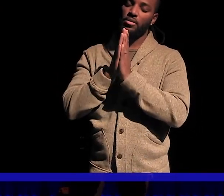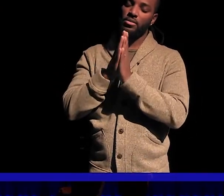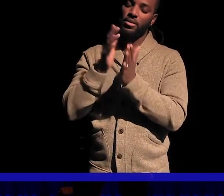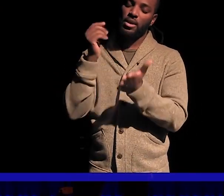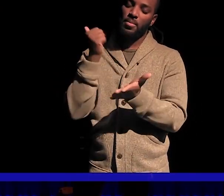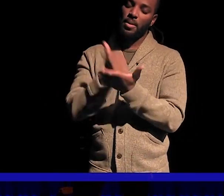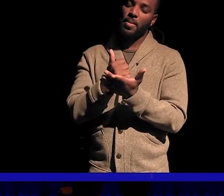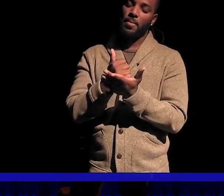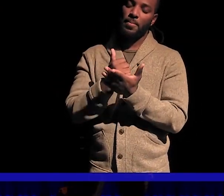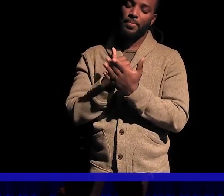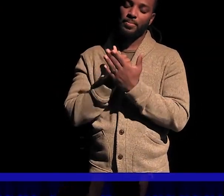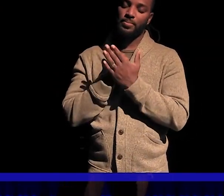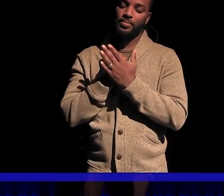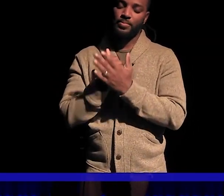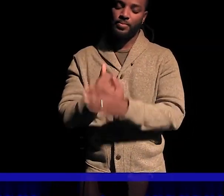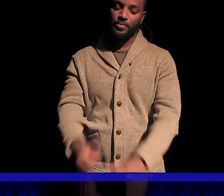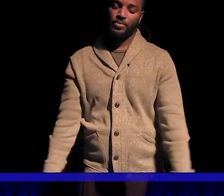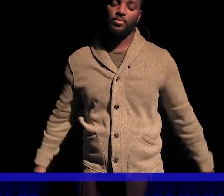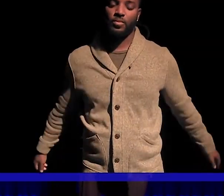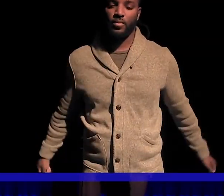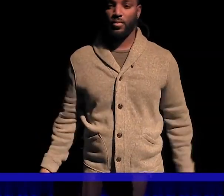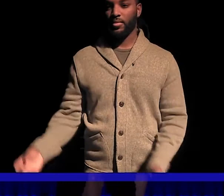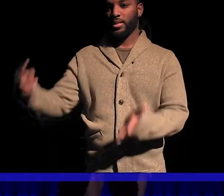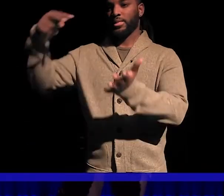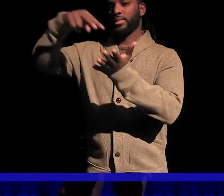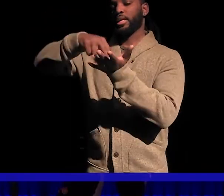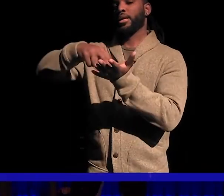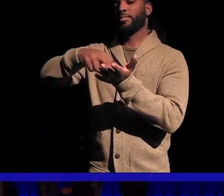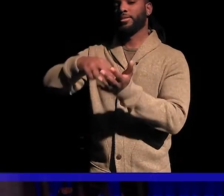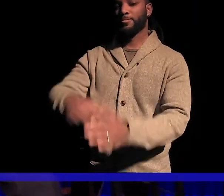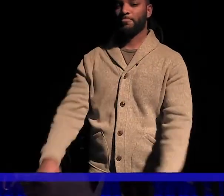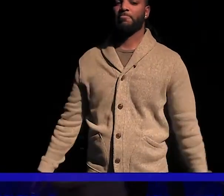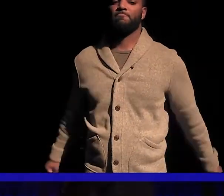said, amen. Let's stand and worship together.